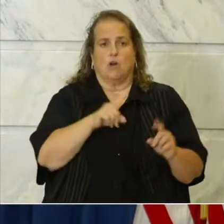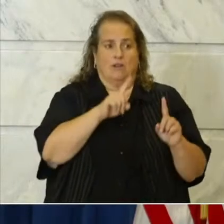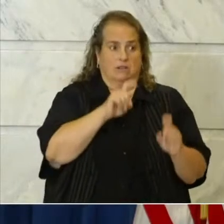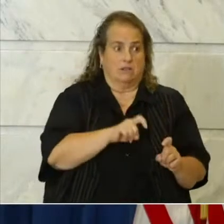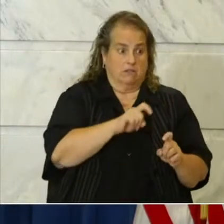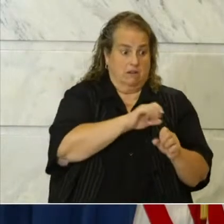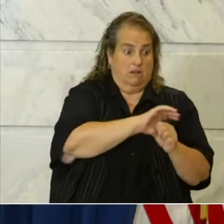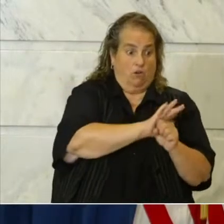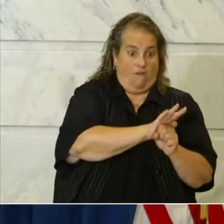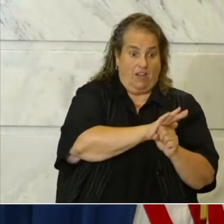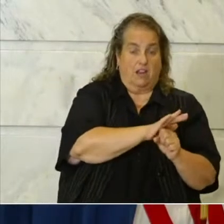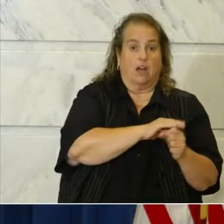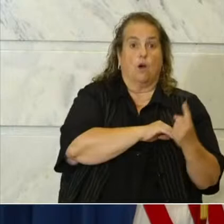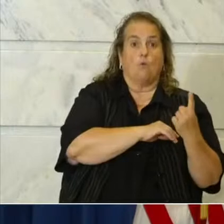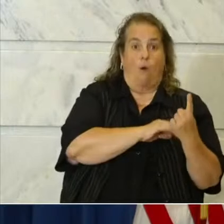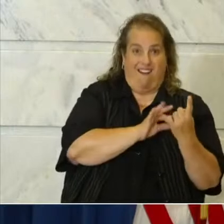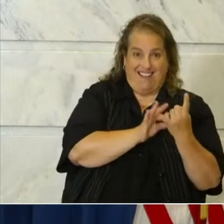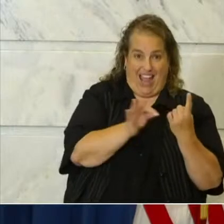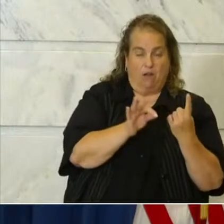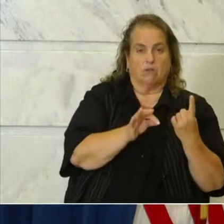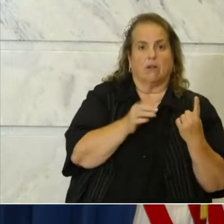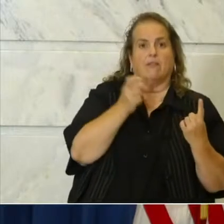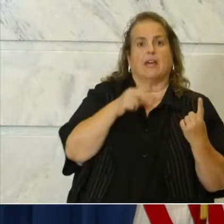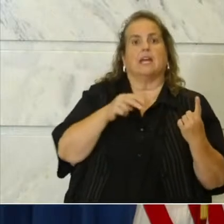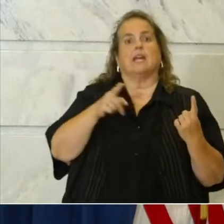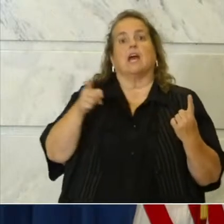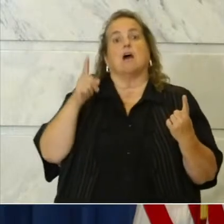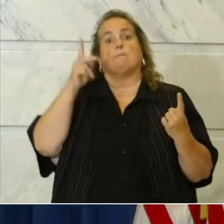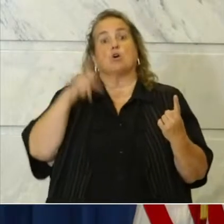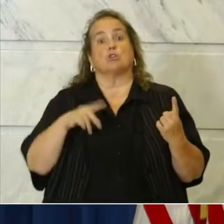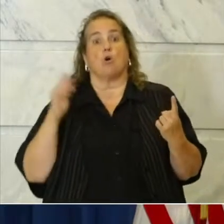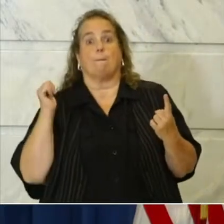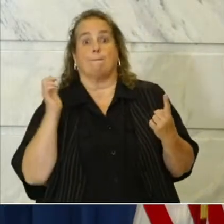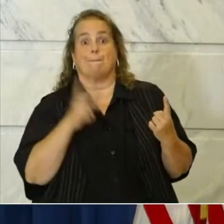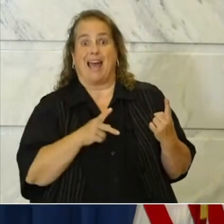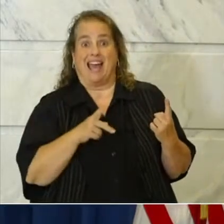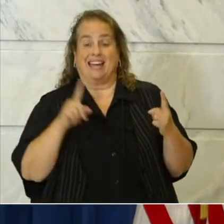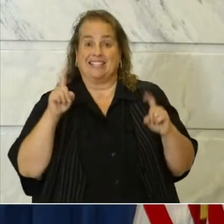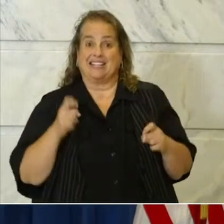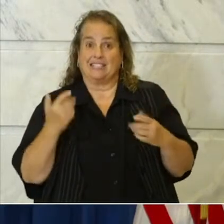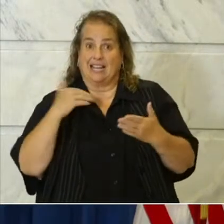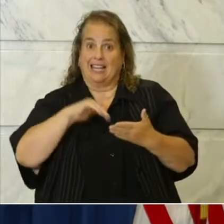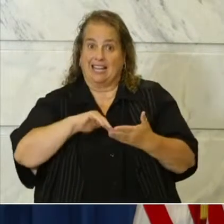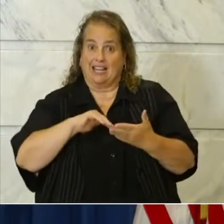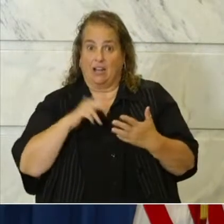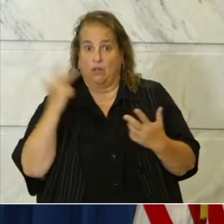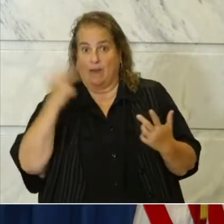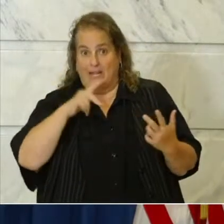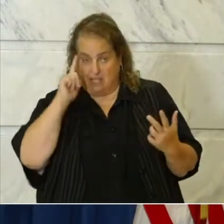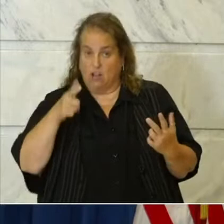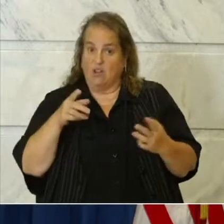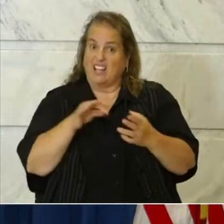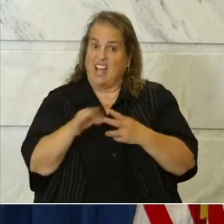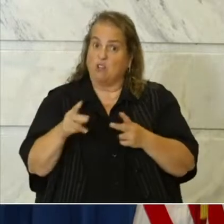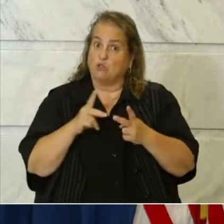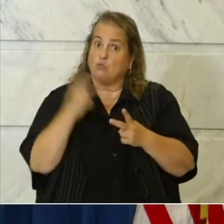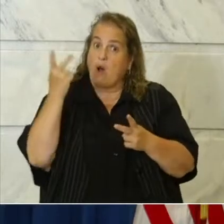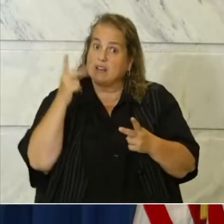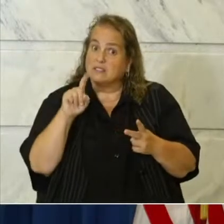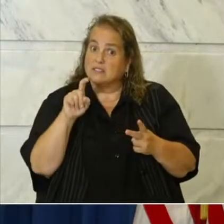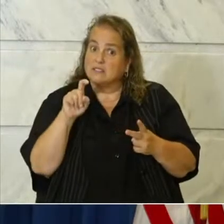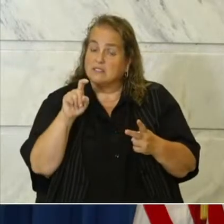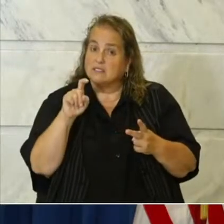counted only one time towards that overall total? Let's have Dr. Stack answer that. Now, we